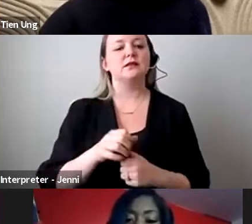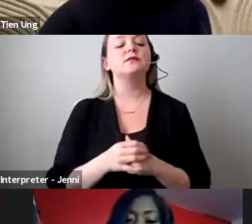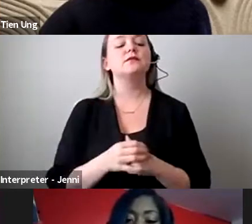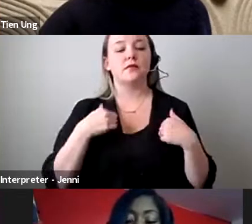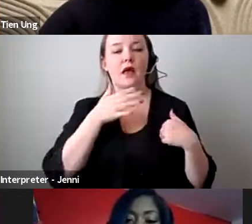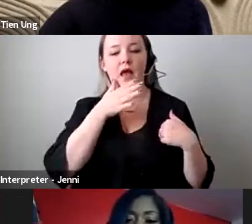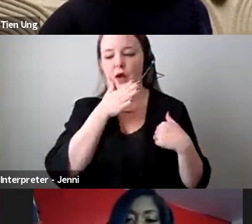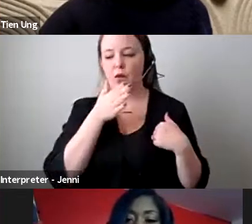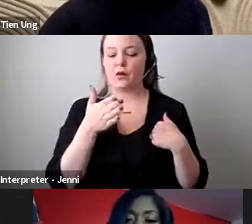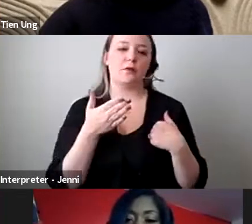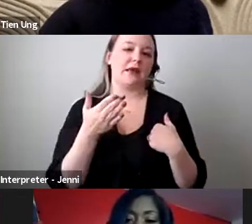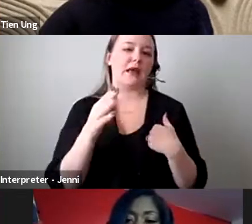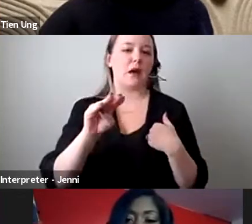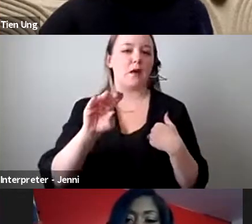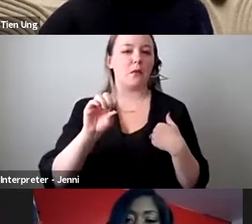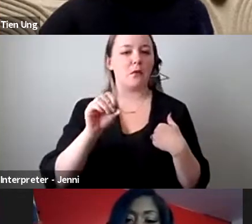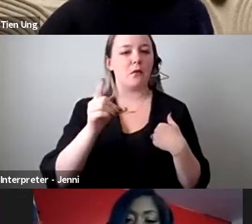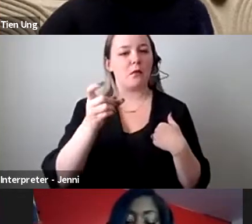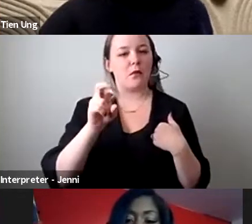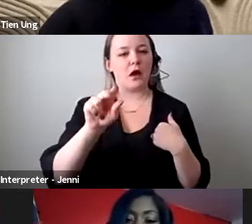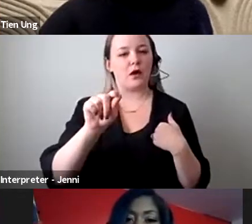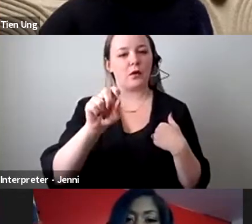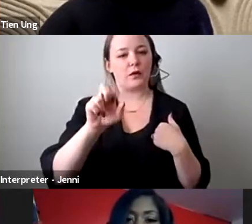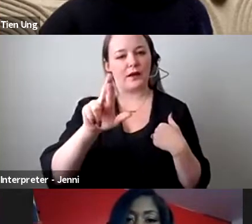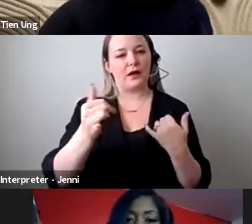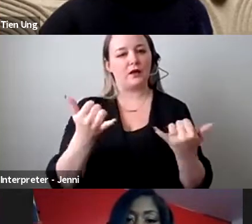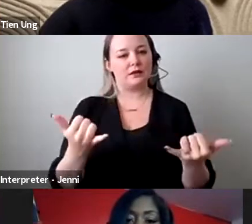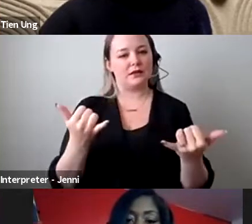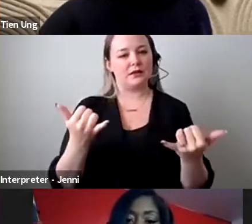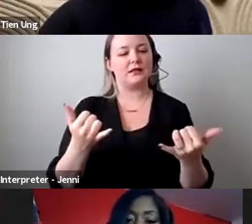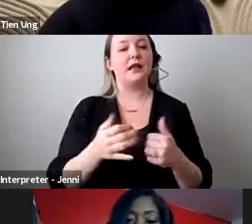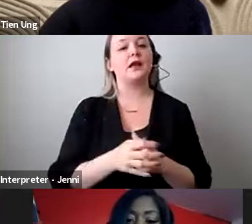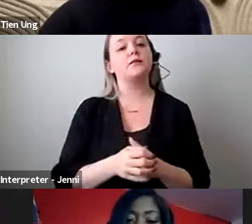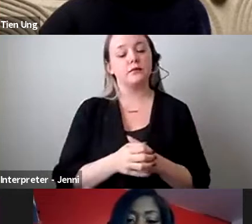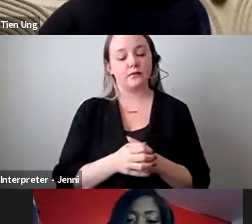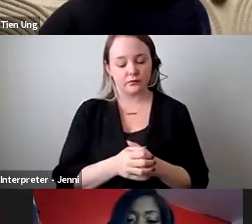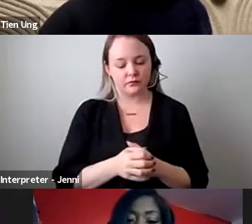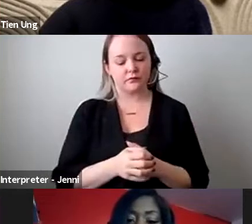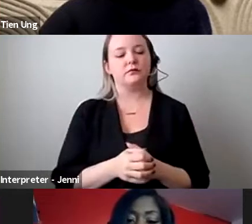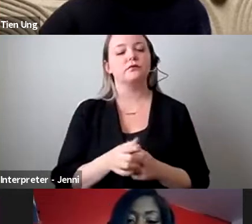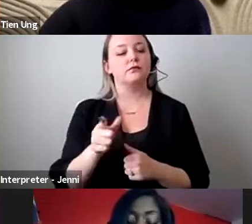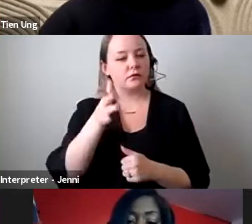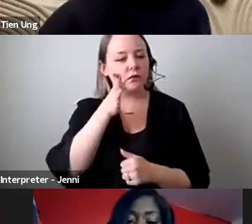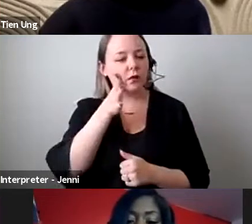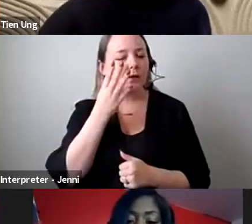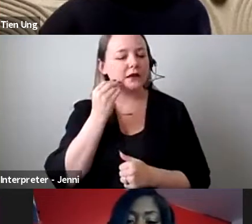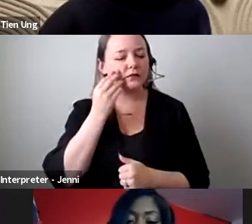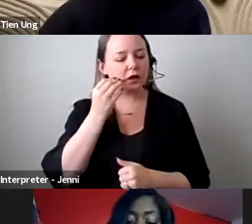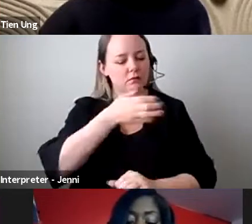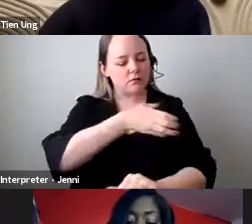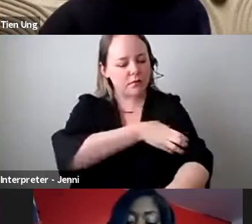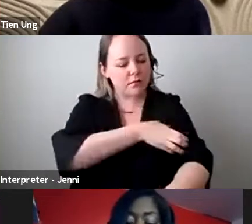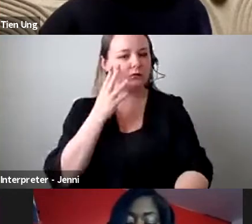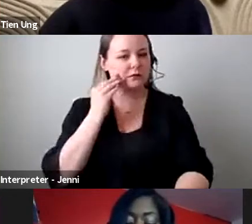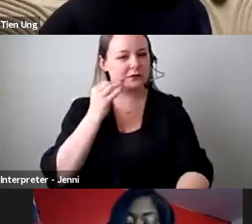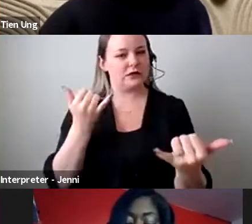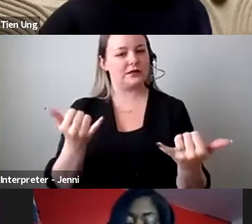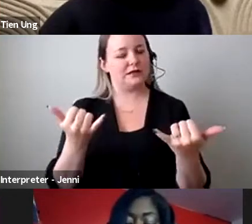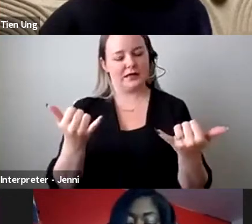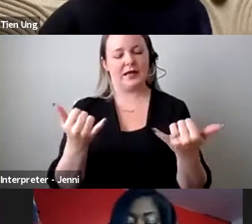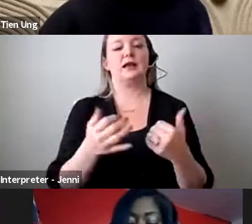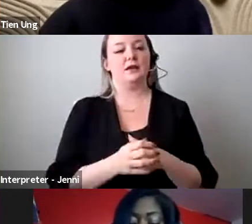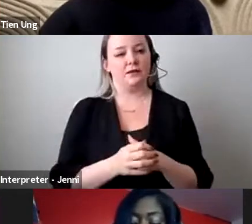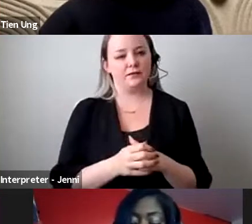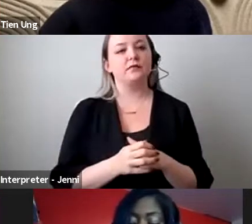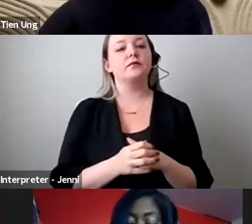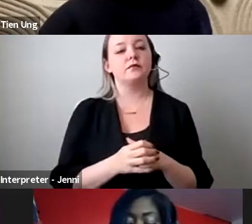the Advocates Dialogue. You are in for a powerful experience, so we are so glad you're here.